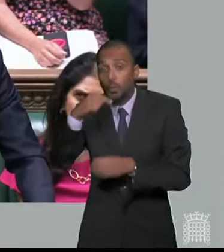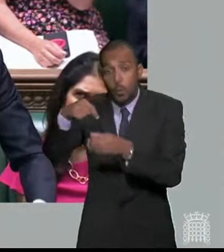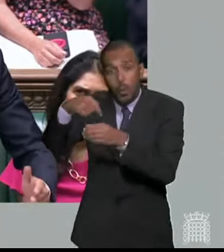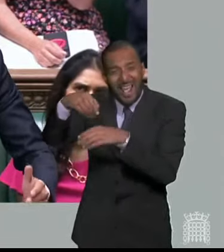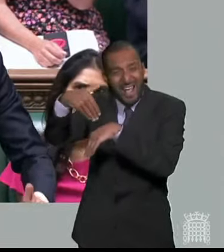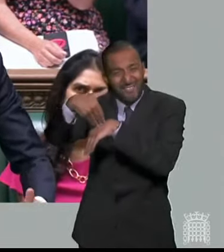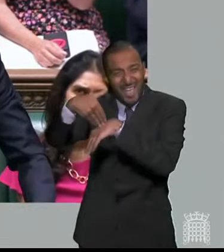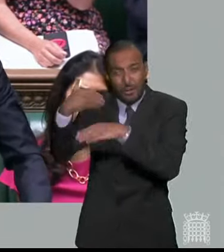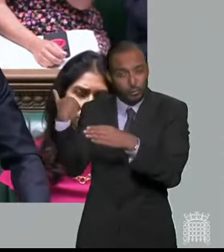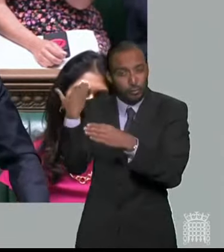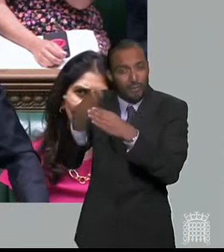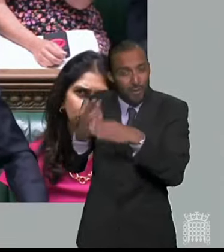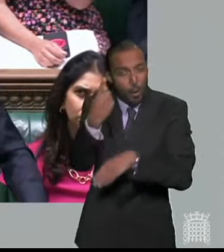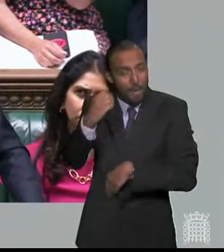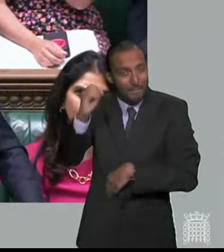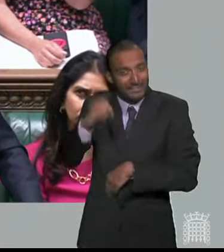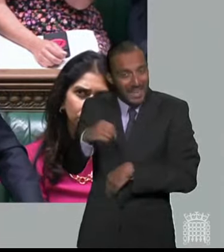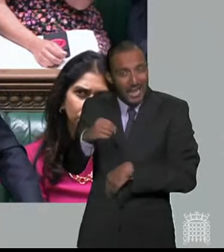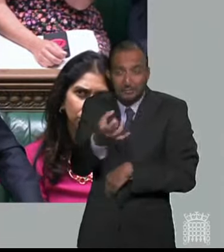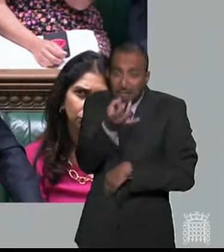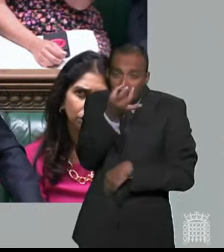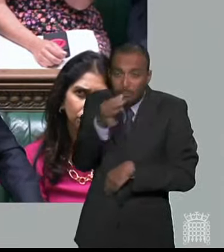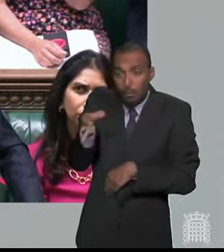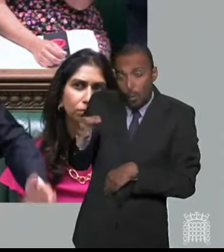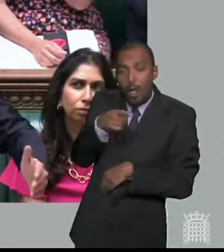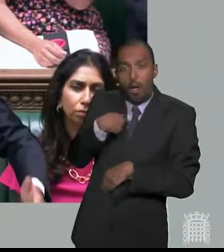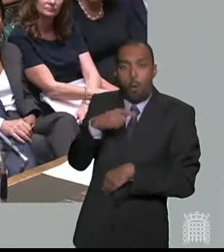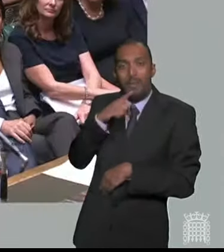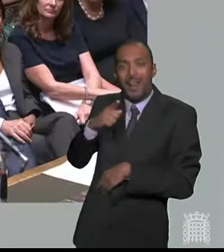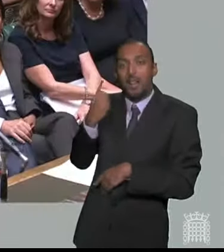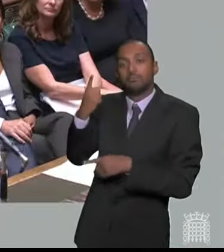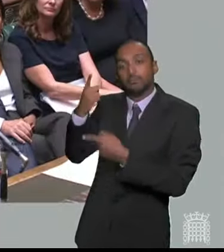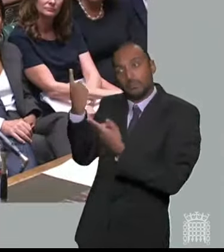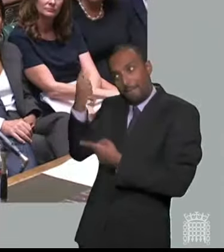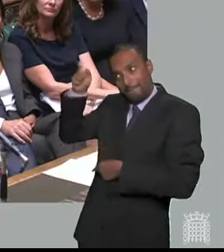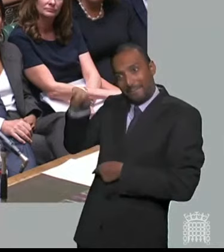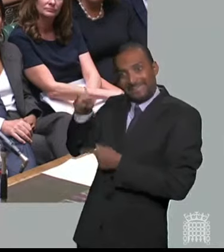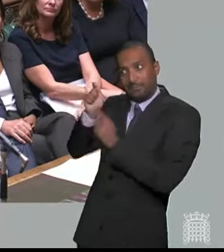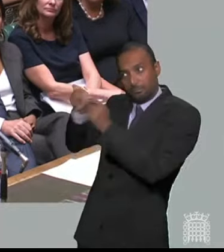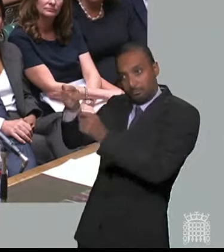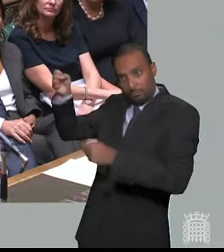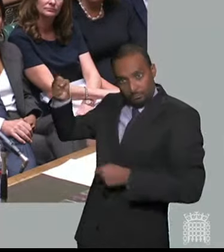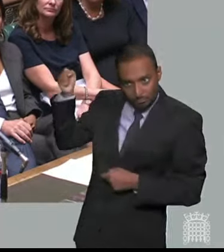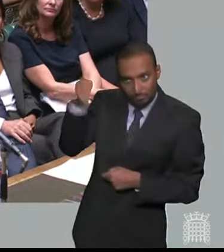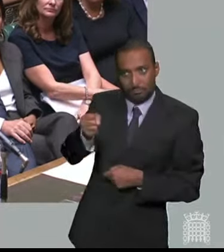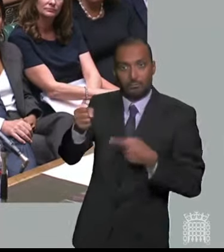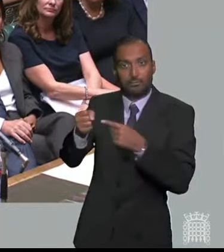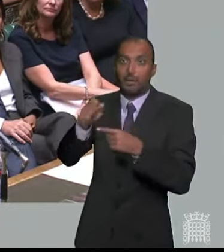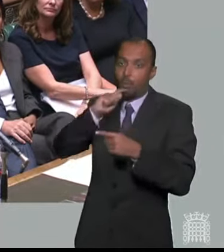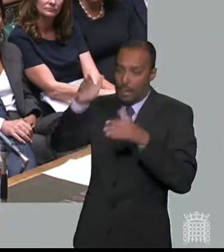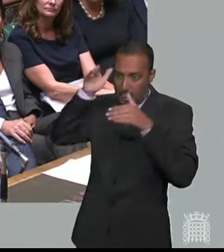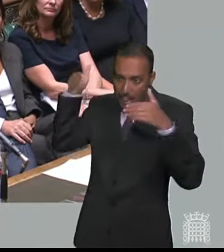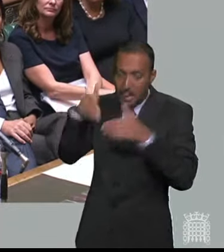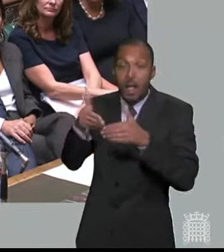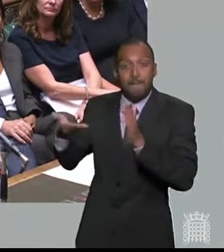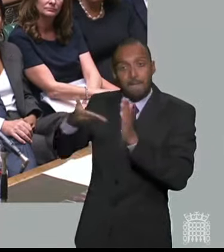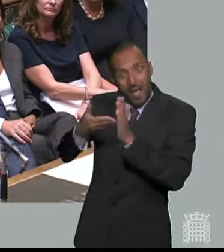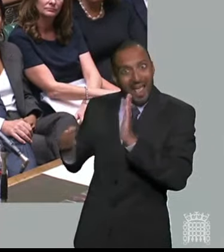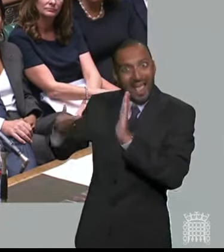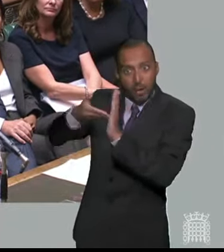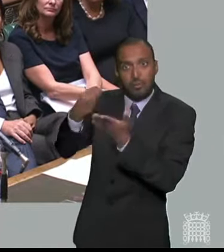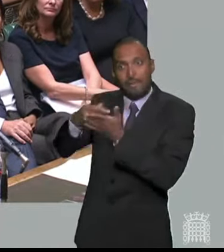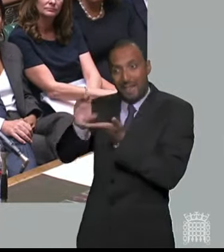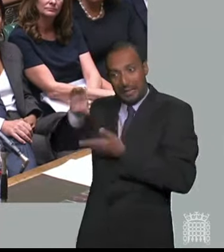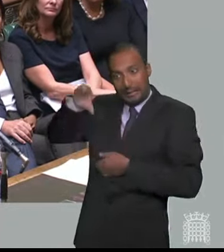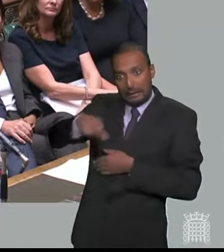are assigning each of those schools a dedicated caseworker and providing extra funding to fix the problem. In the majority of